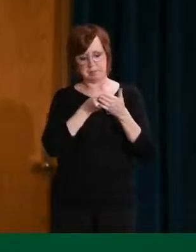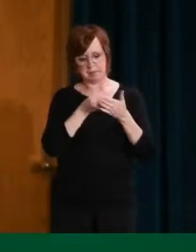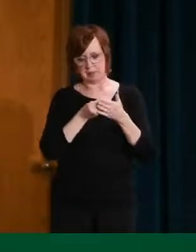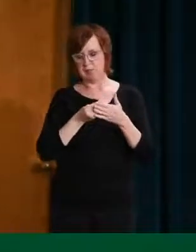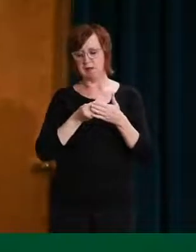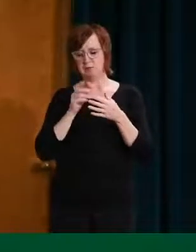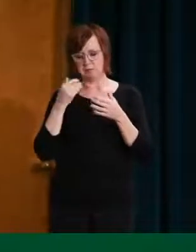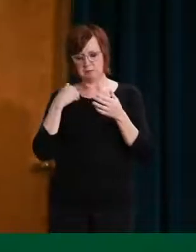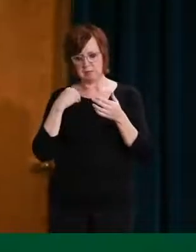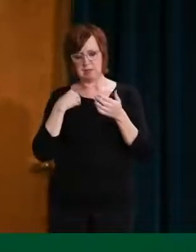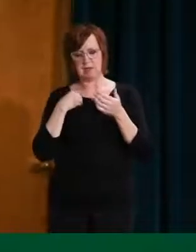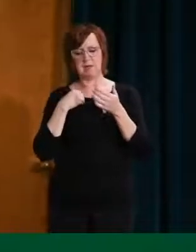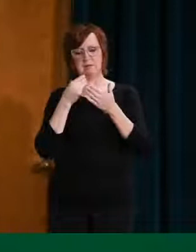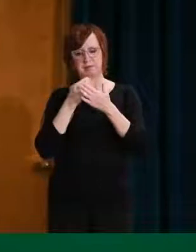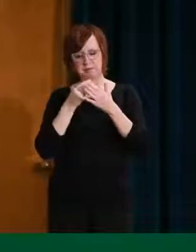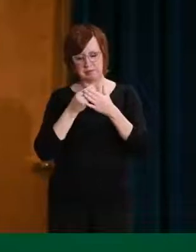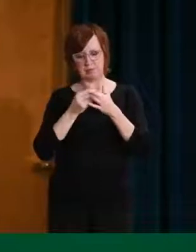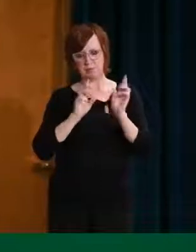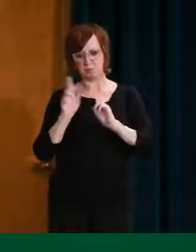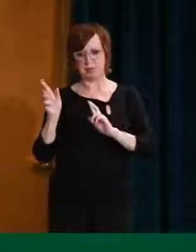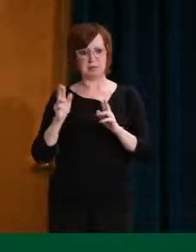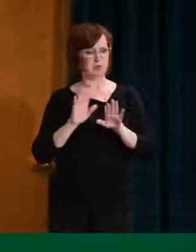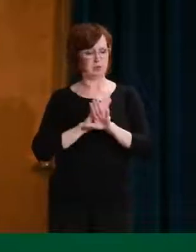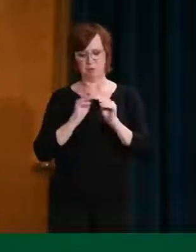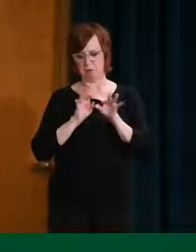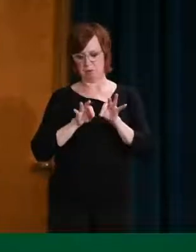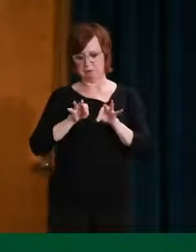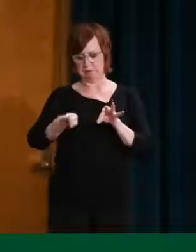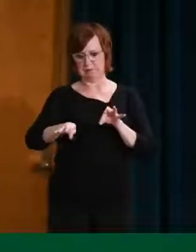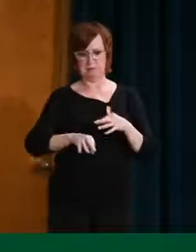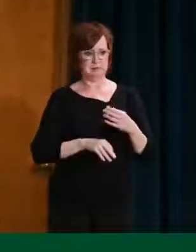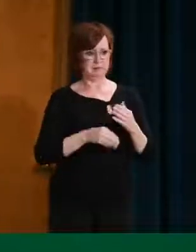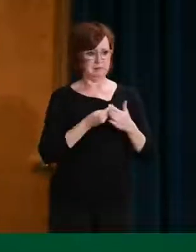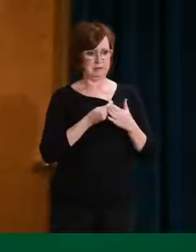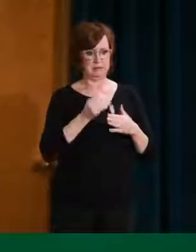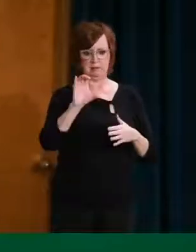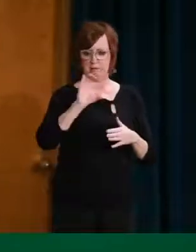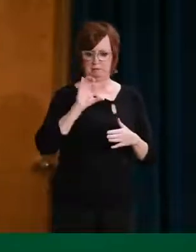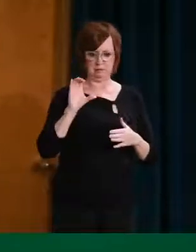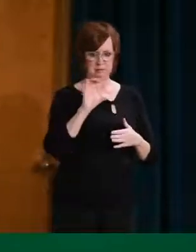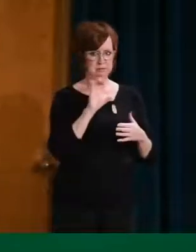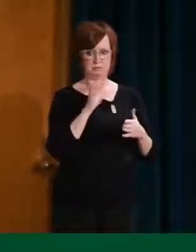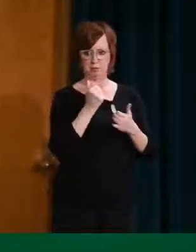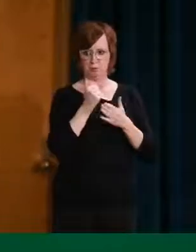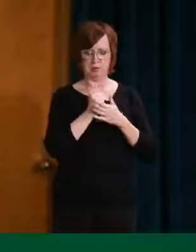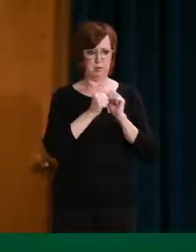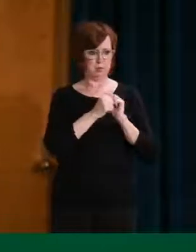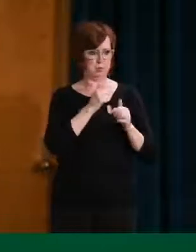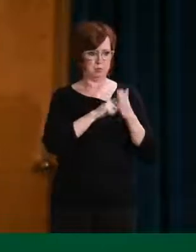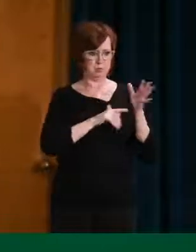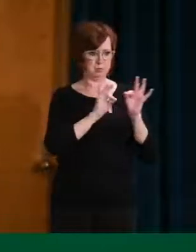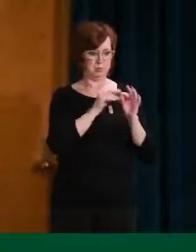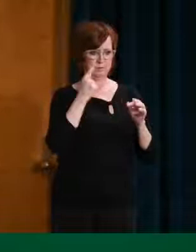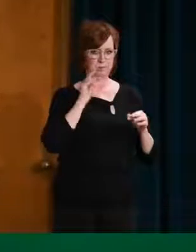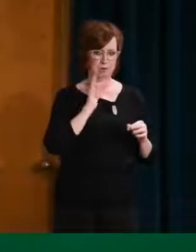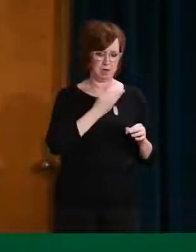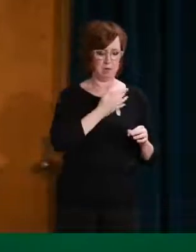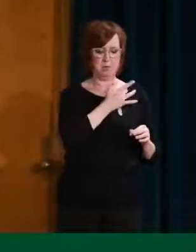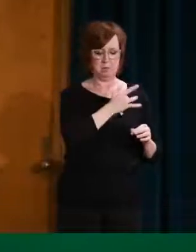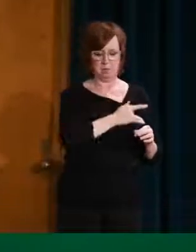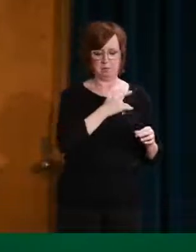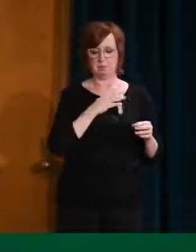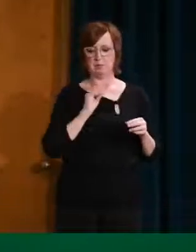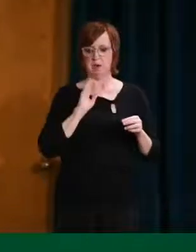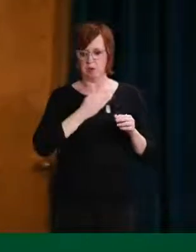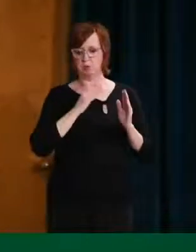rather than later, and being flexible with those dollars so that they can address provincial priorities and community priorities as well in